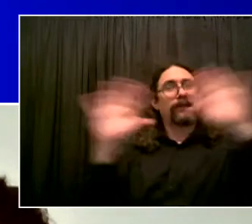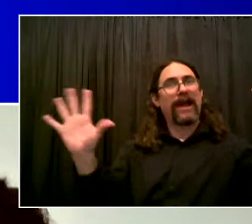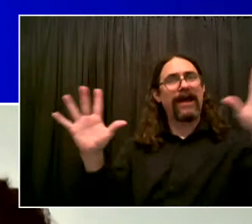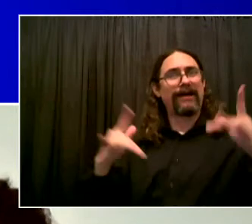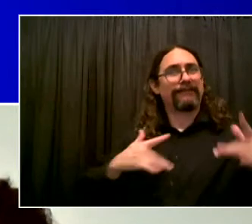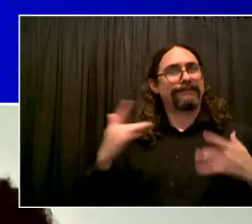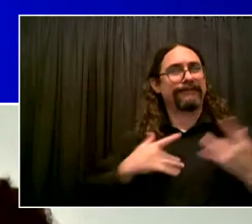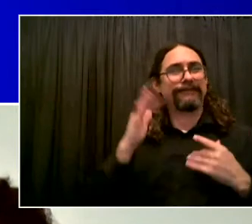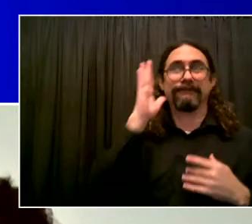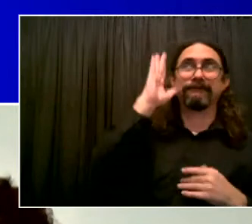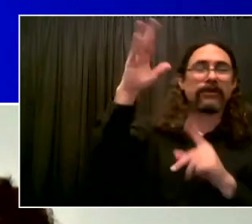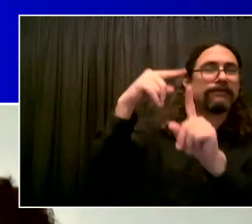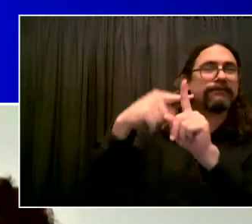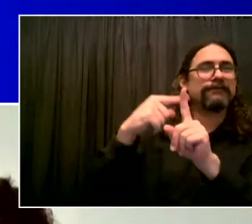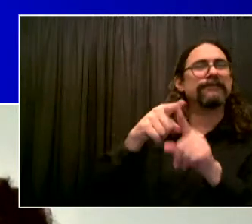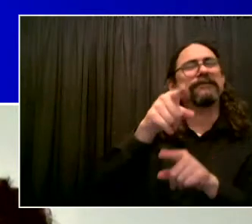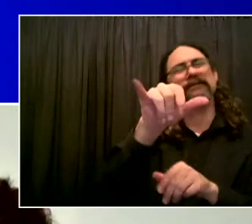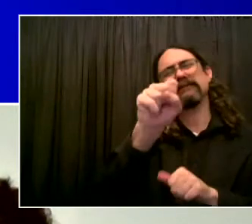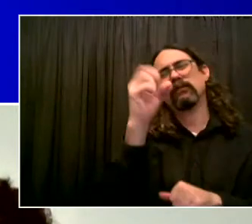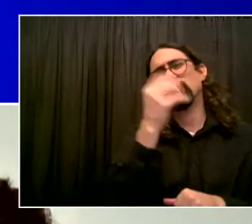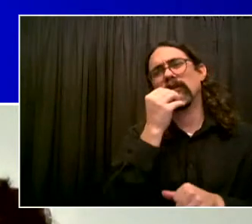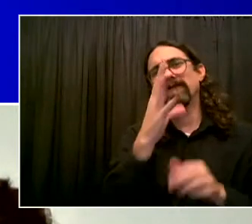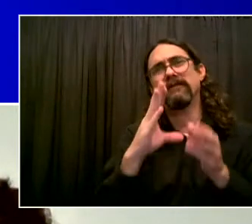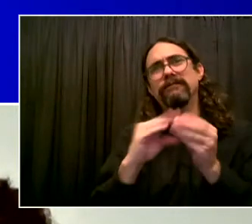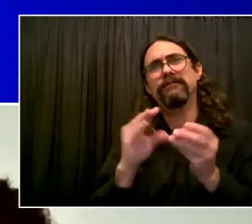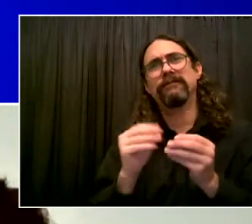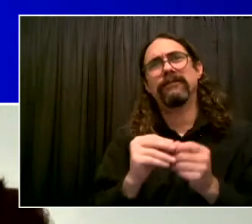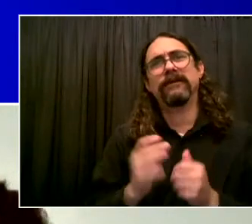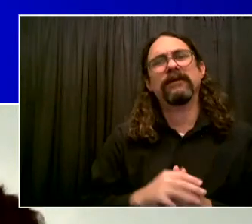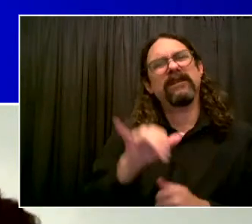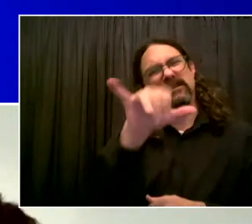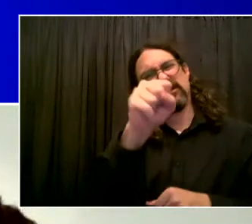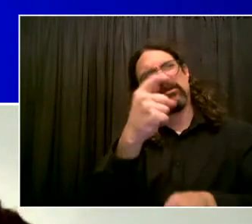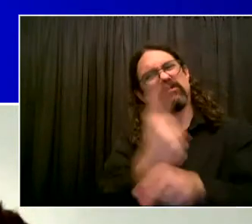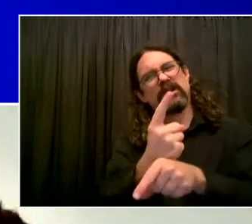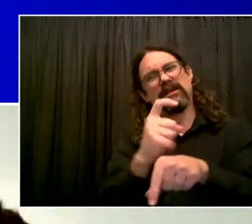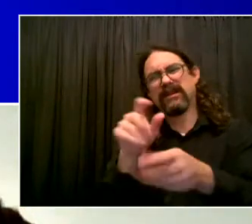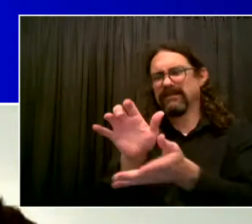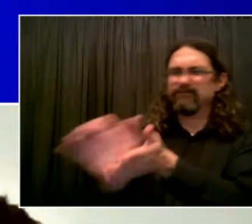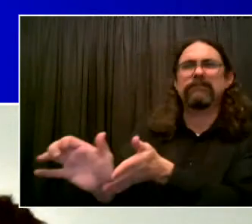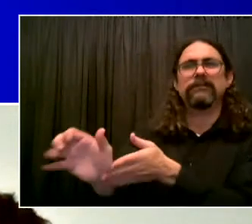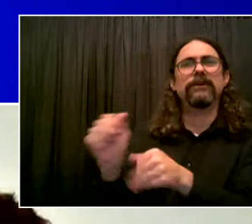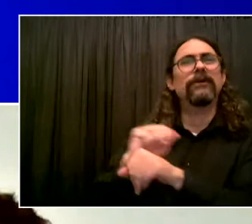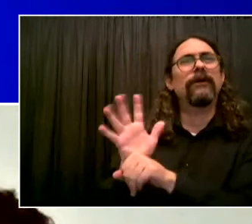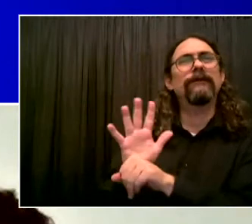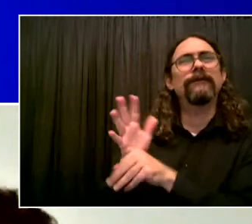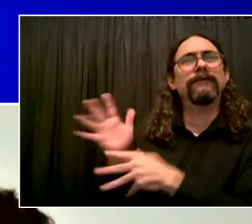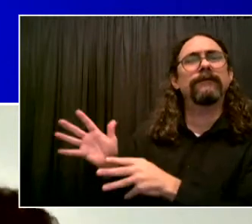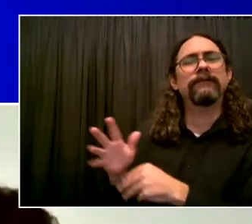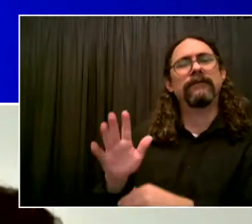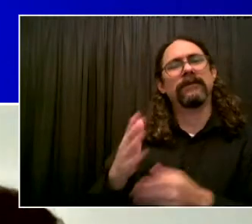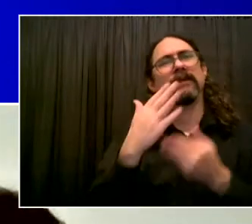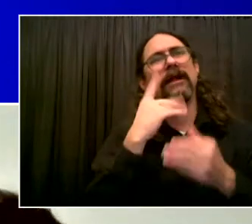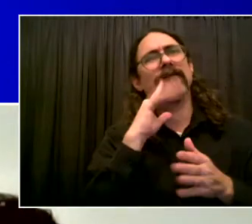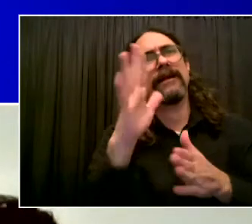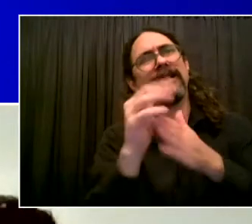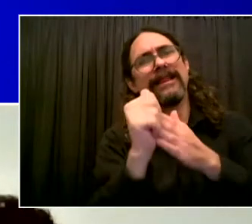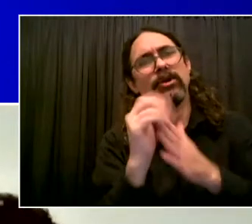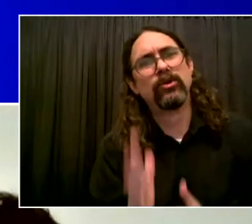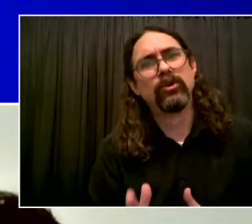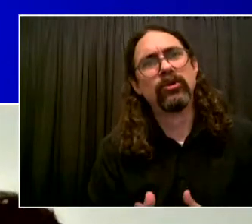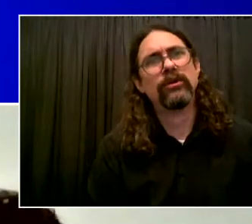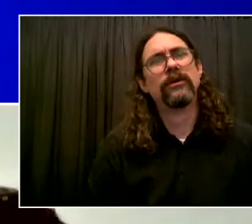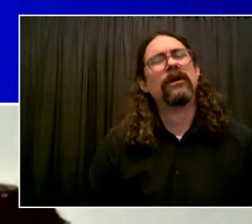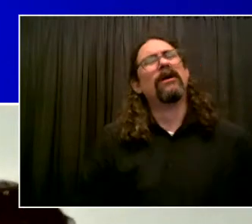mission of ending the COVID era. So thank you. Thank you for your leadership. No, thank you, Bill. I can't tell you how grateful I am that you're right now that you're doing this.